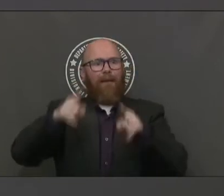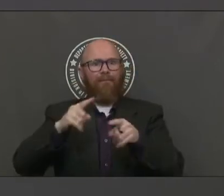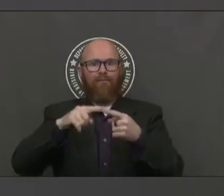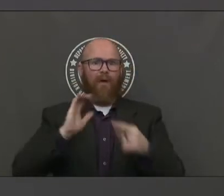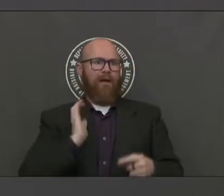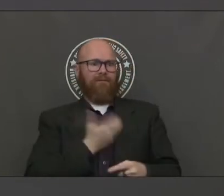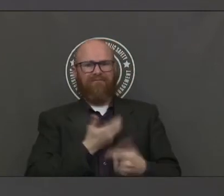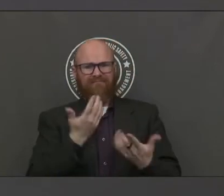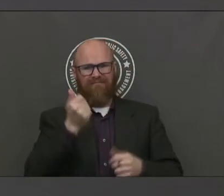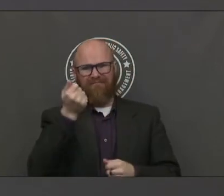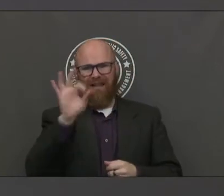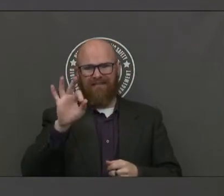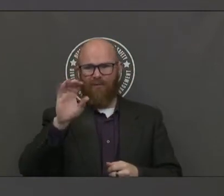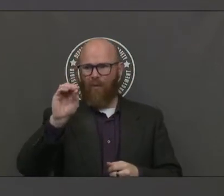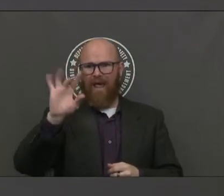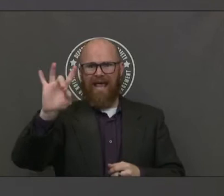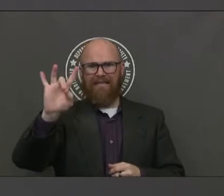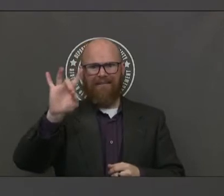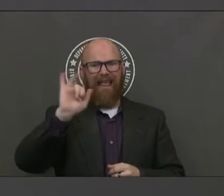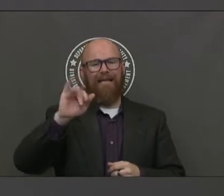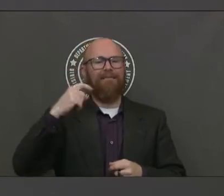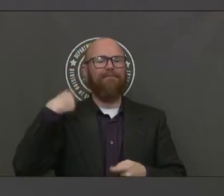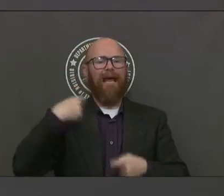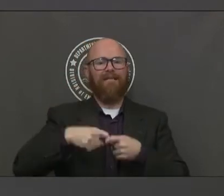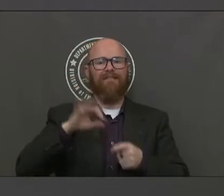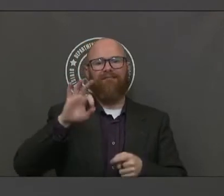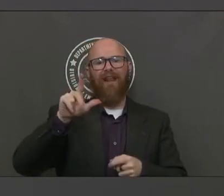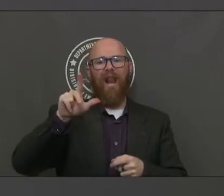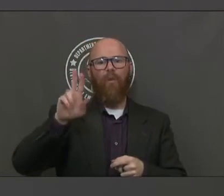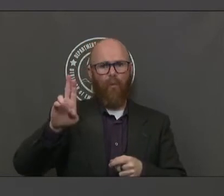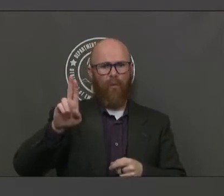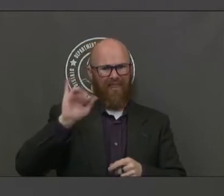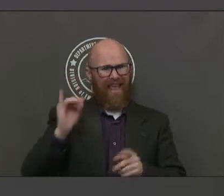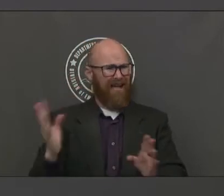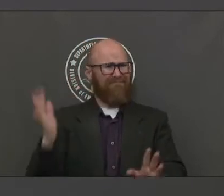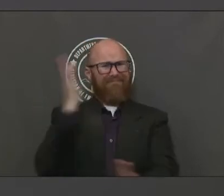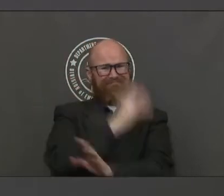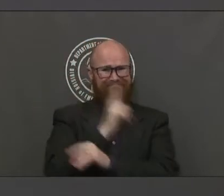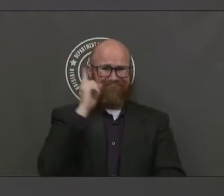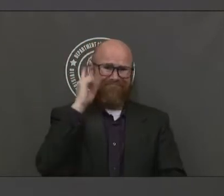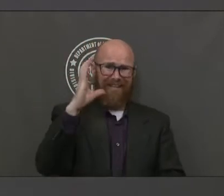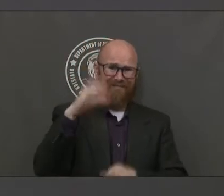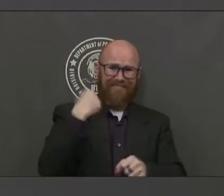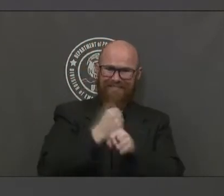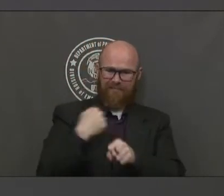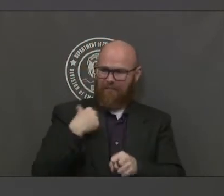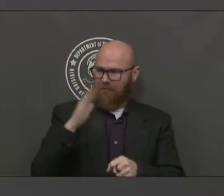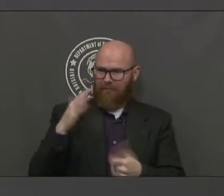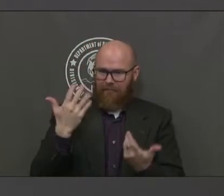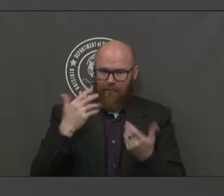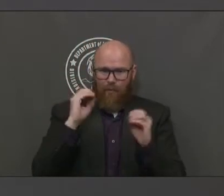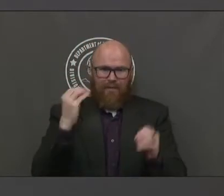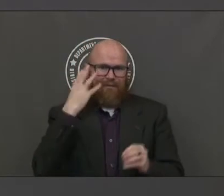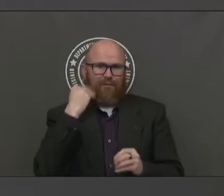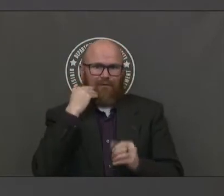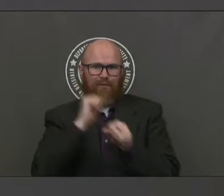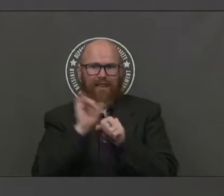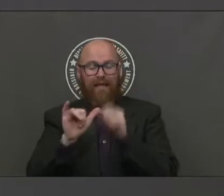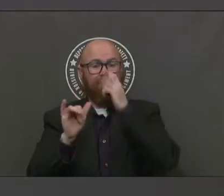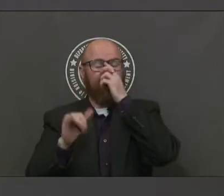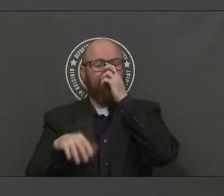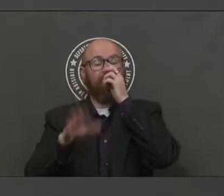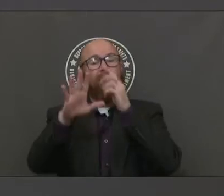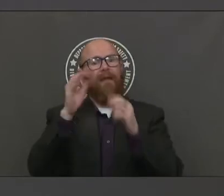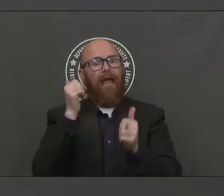nation's history, these types of things were much more common, and so this has been new to us, and